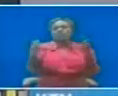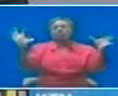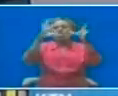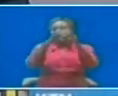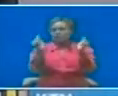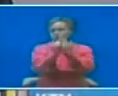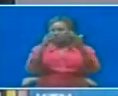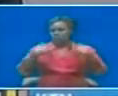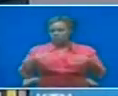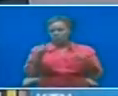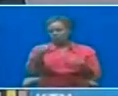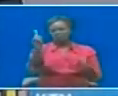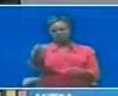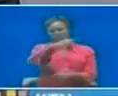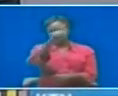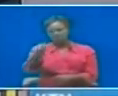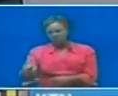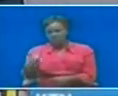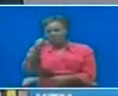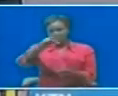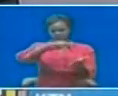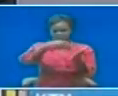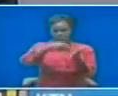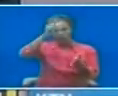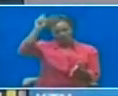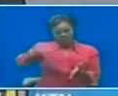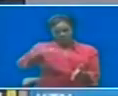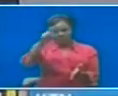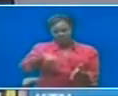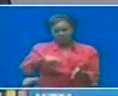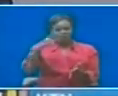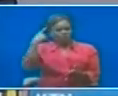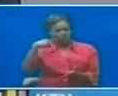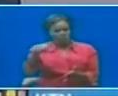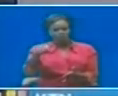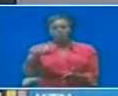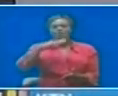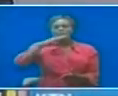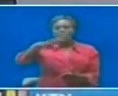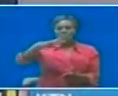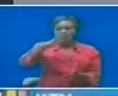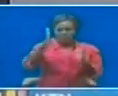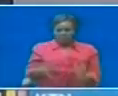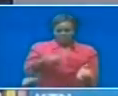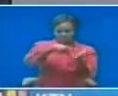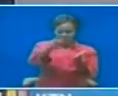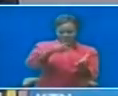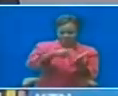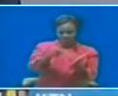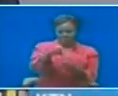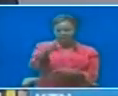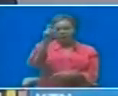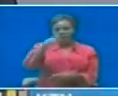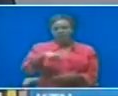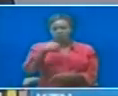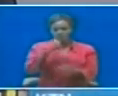audience. Brings me to a couple of principles that are necessary for paid speakers to connect with an audience. This has been my